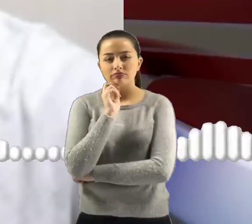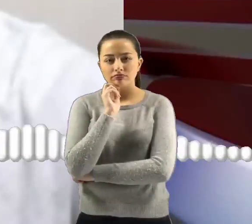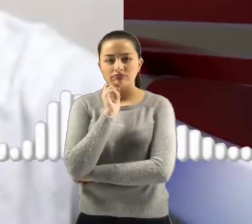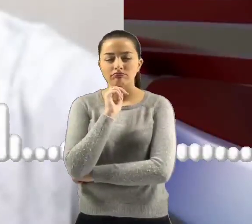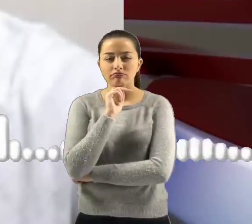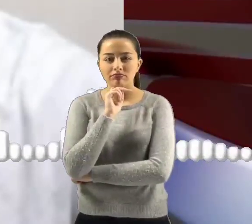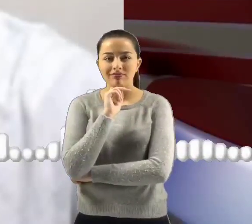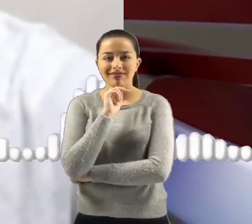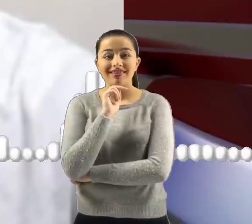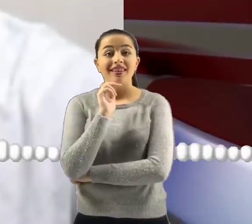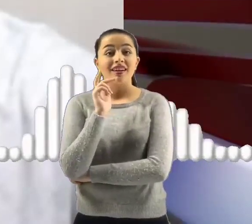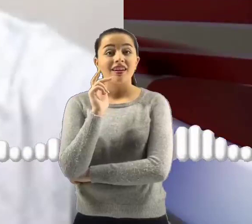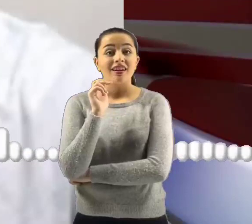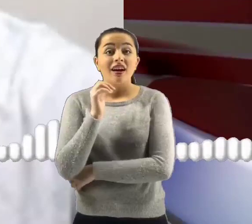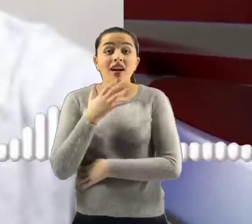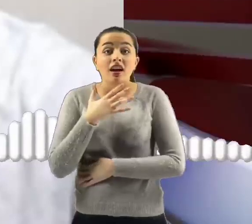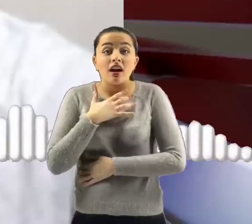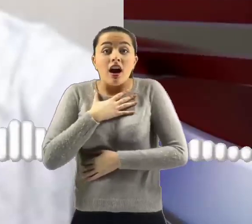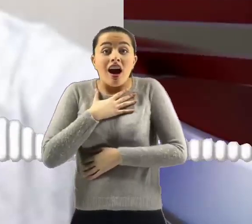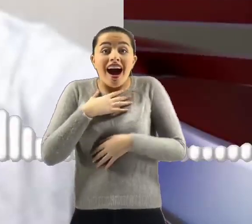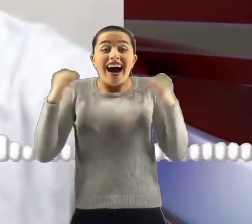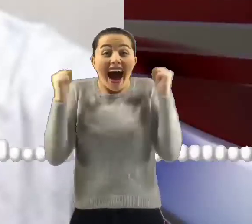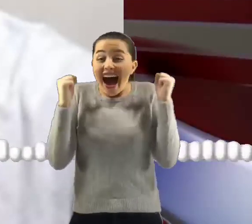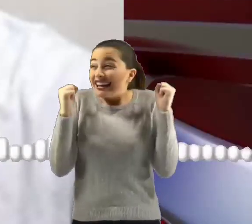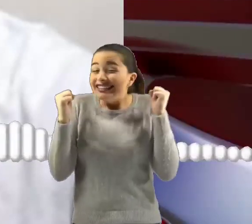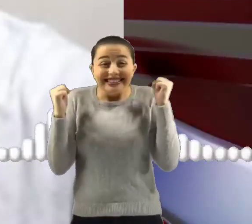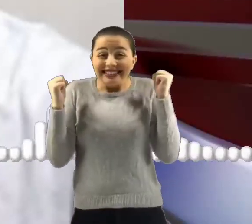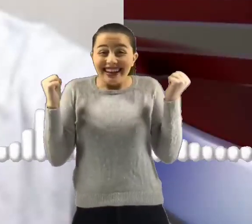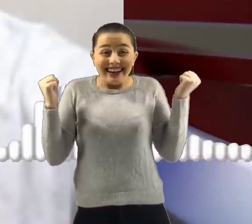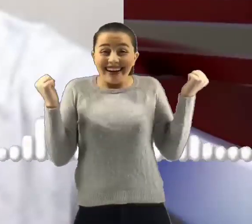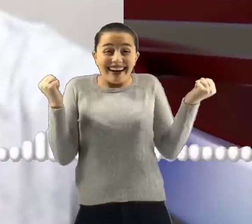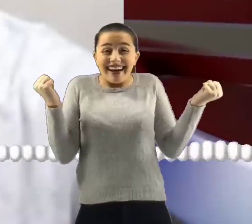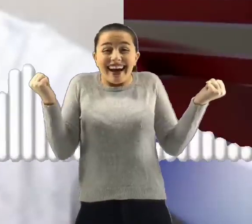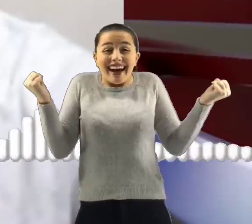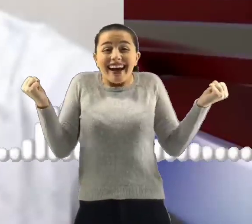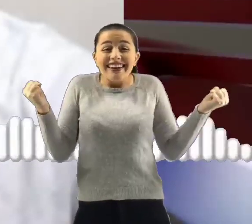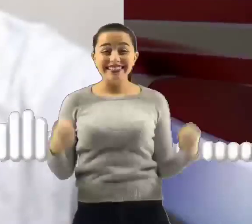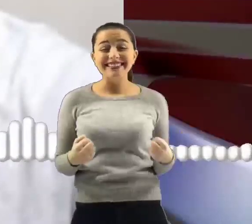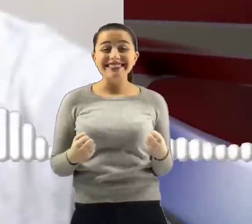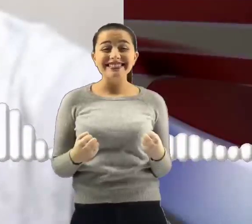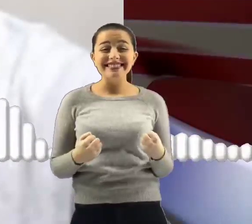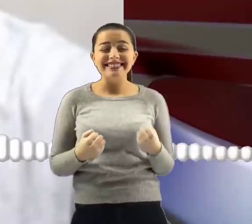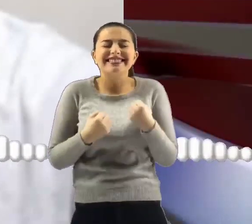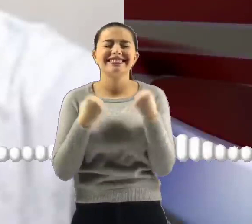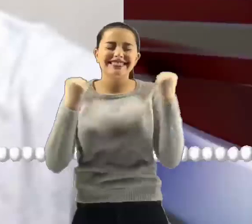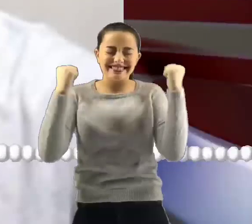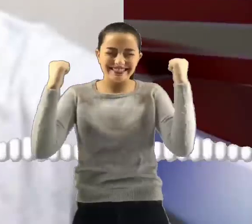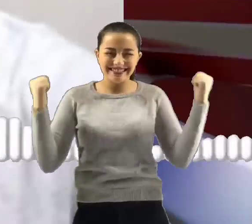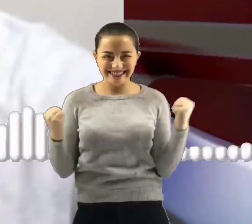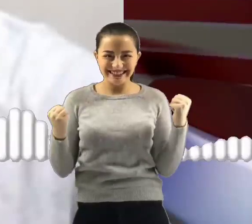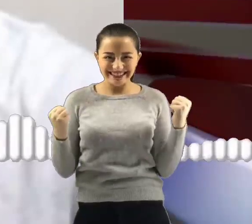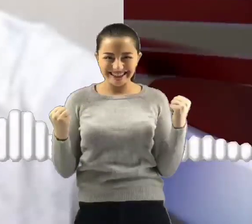to hear what he has to say, right? It's a very interesting video. I want you to stay to the very end and watch